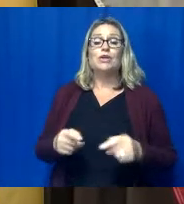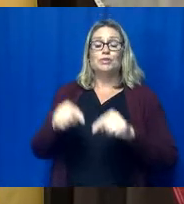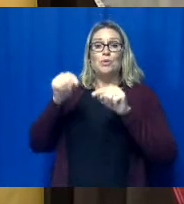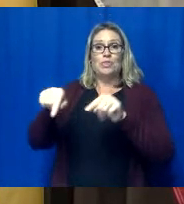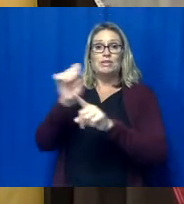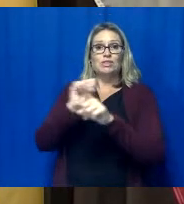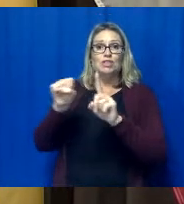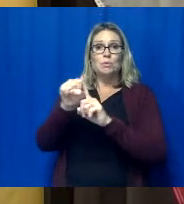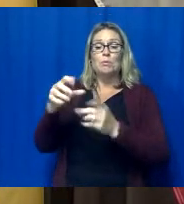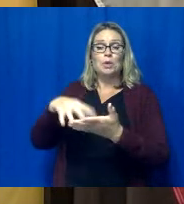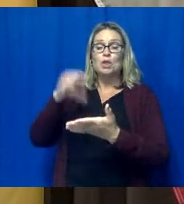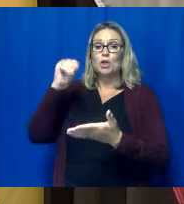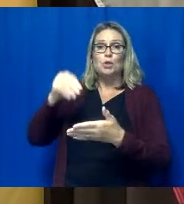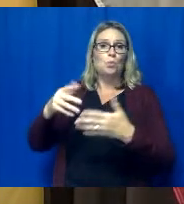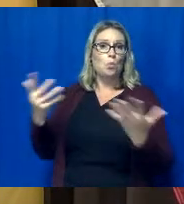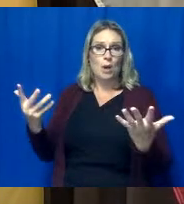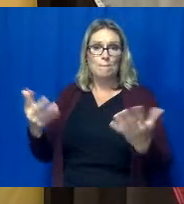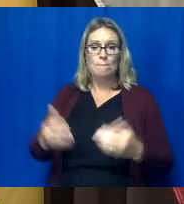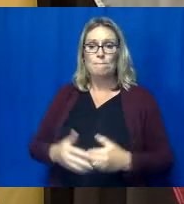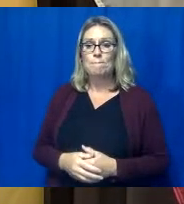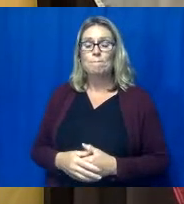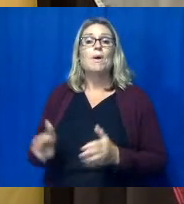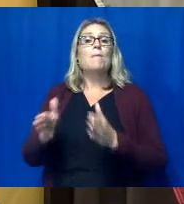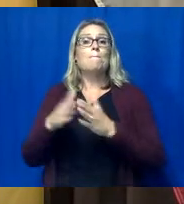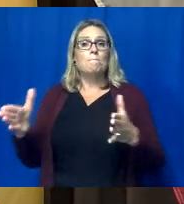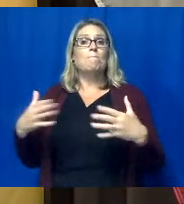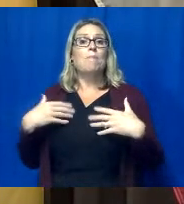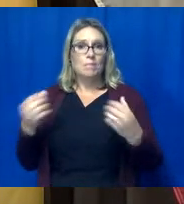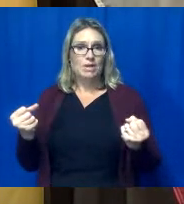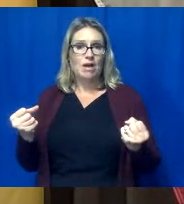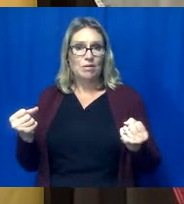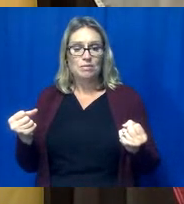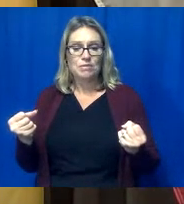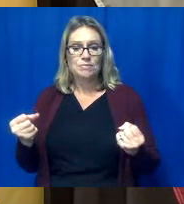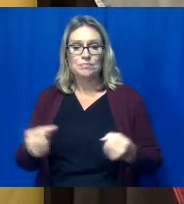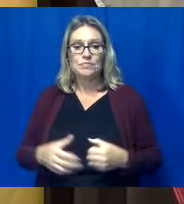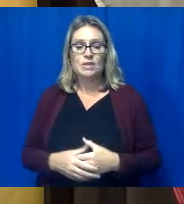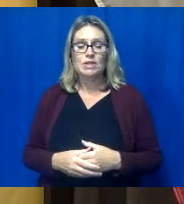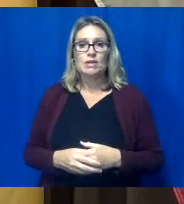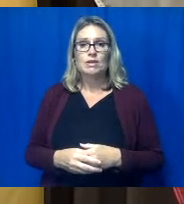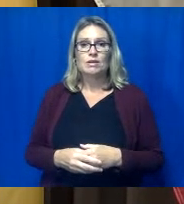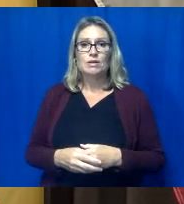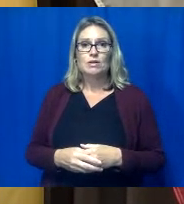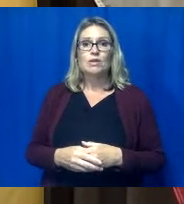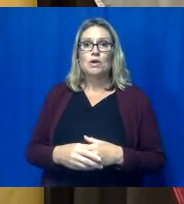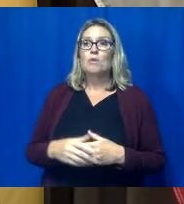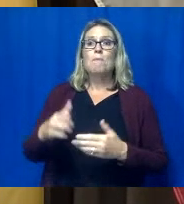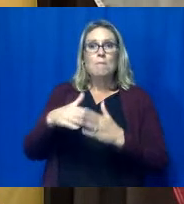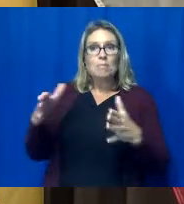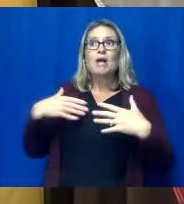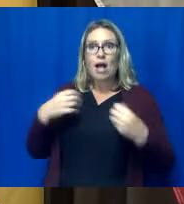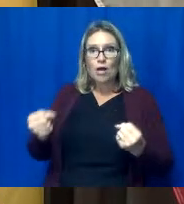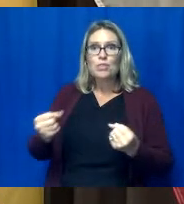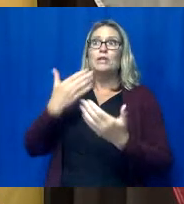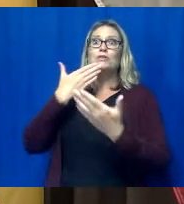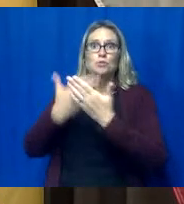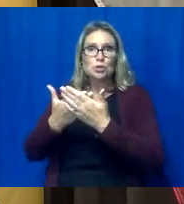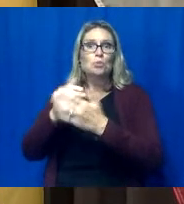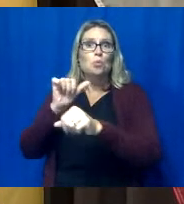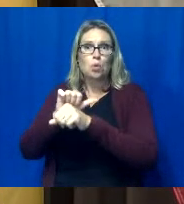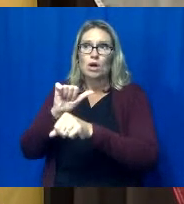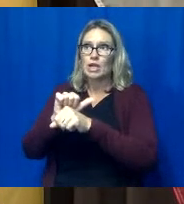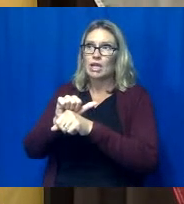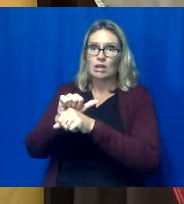is that our public health measures are incredibly, incredibly effective, and